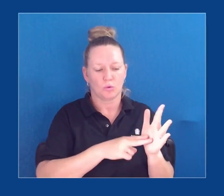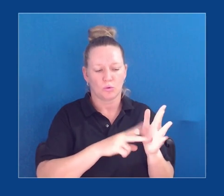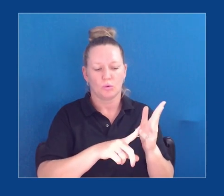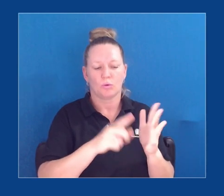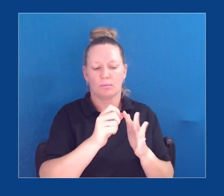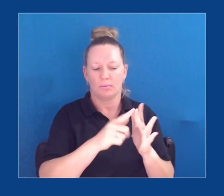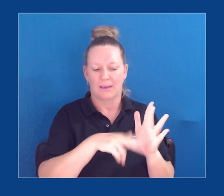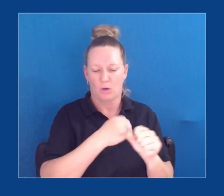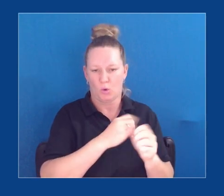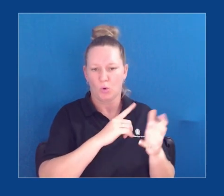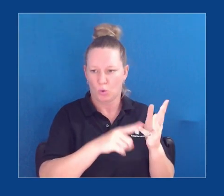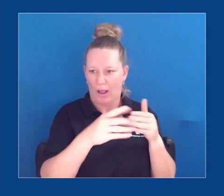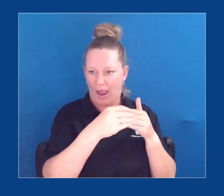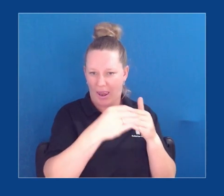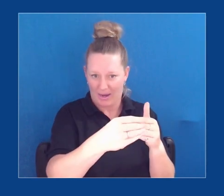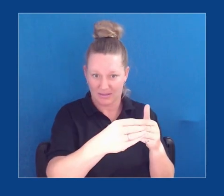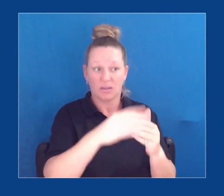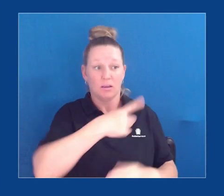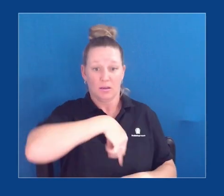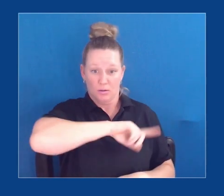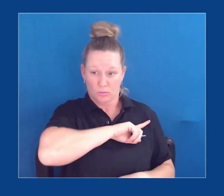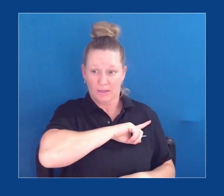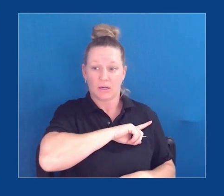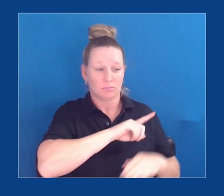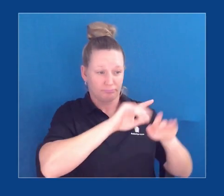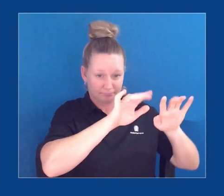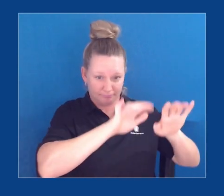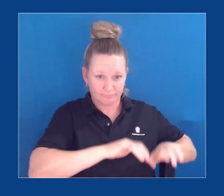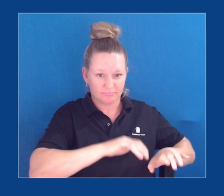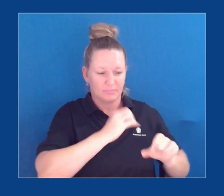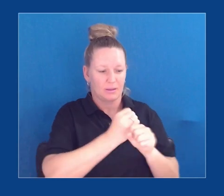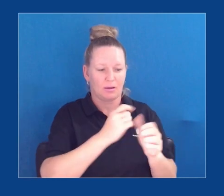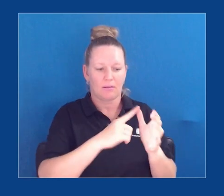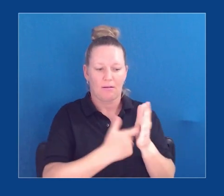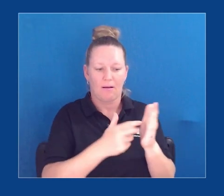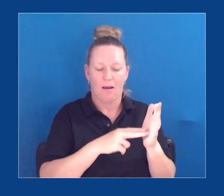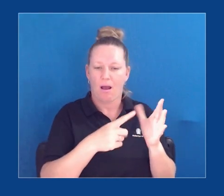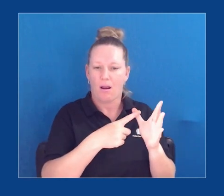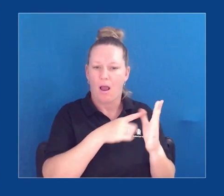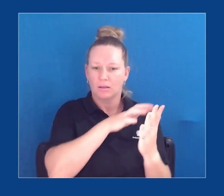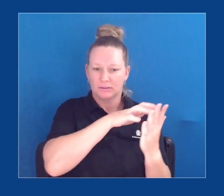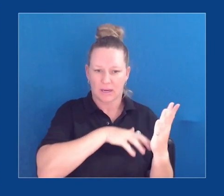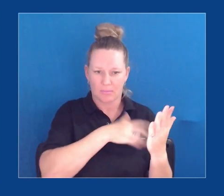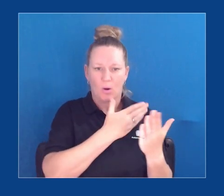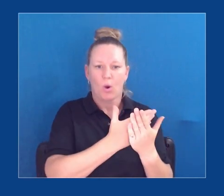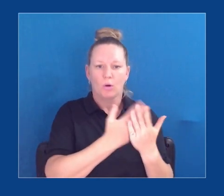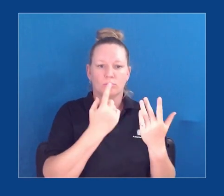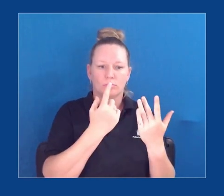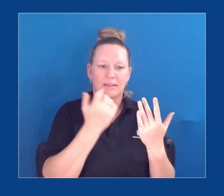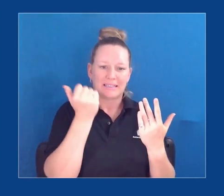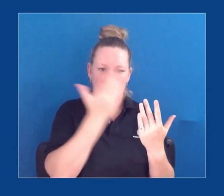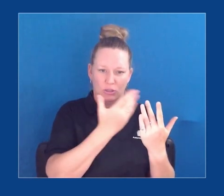to write the Garma Statement on Indigenous Music and Dance. That was 20 years ago. And I think the